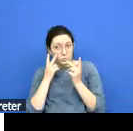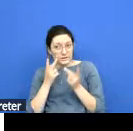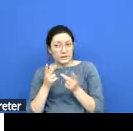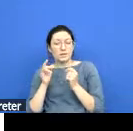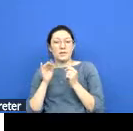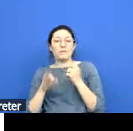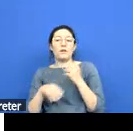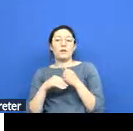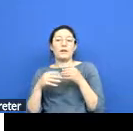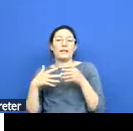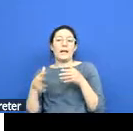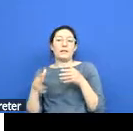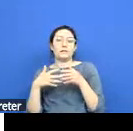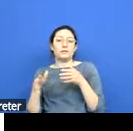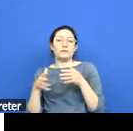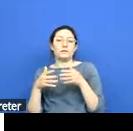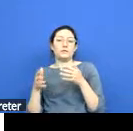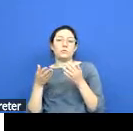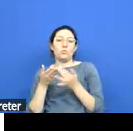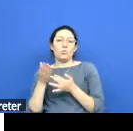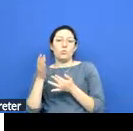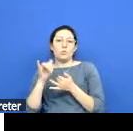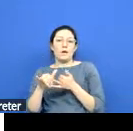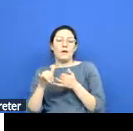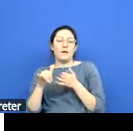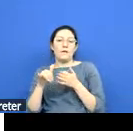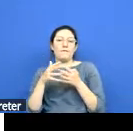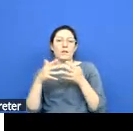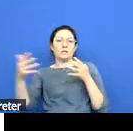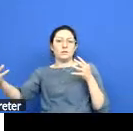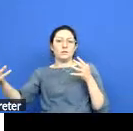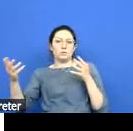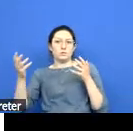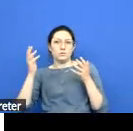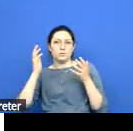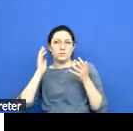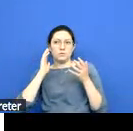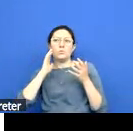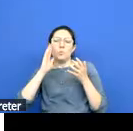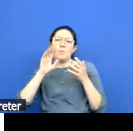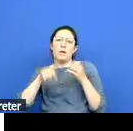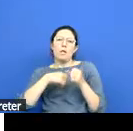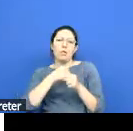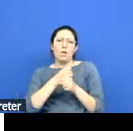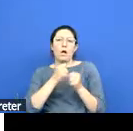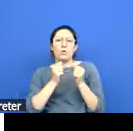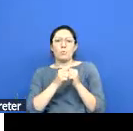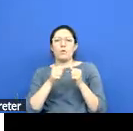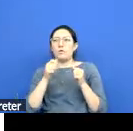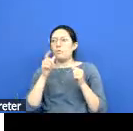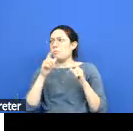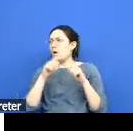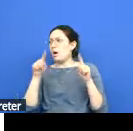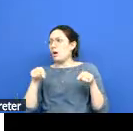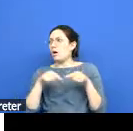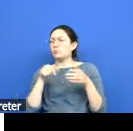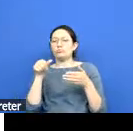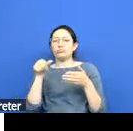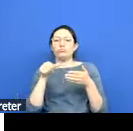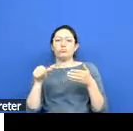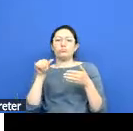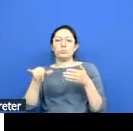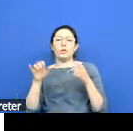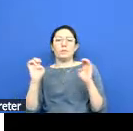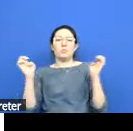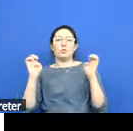gate through the fence, it would be a locked gate with a Knox box so that emergency vehicles, this is